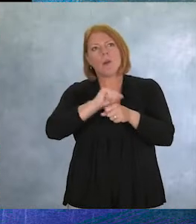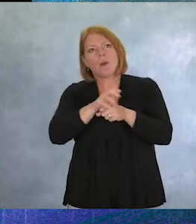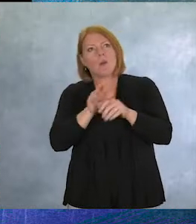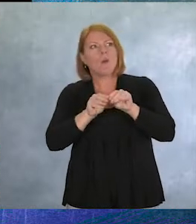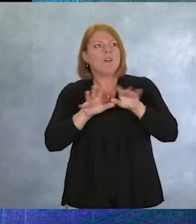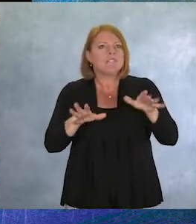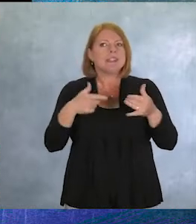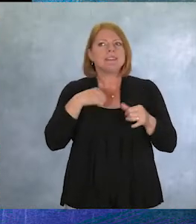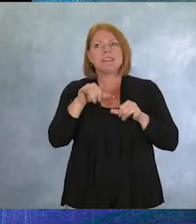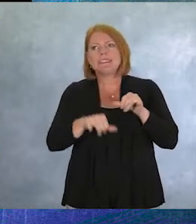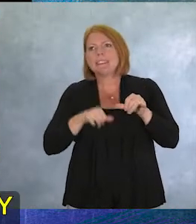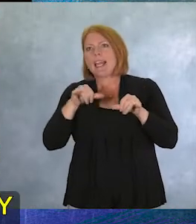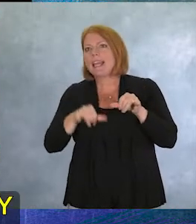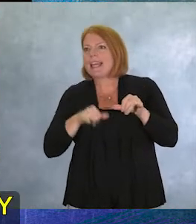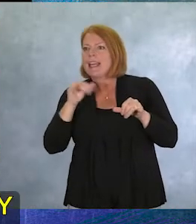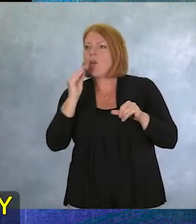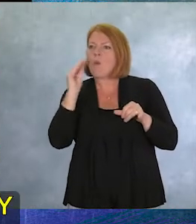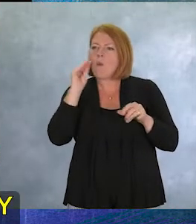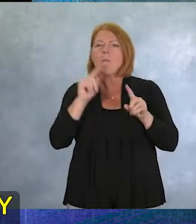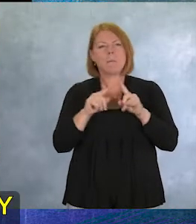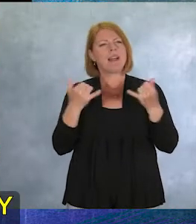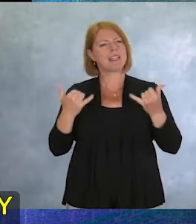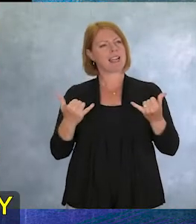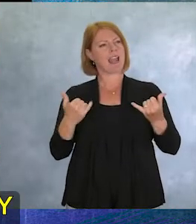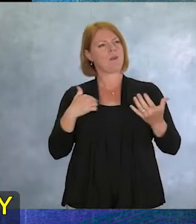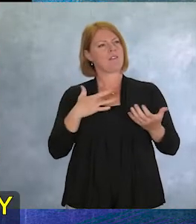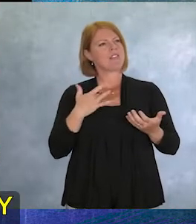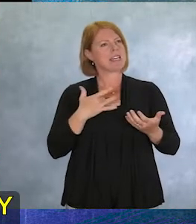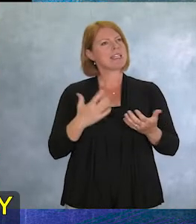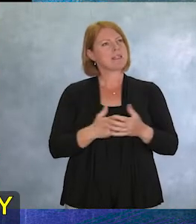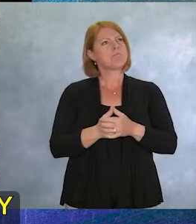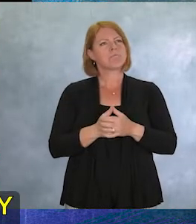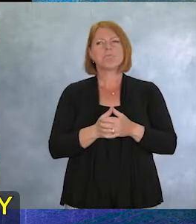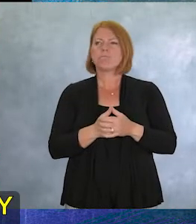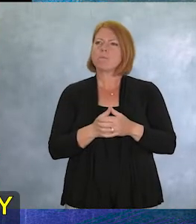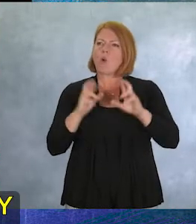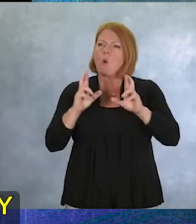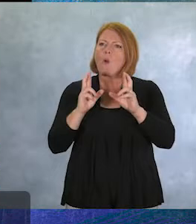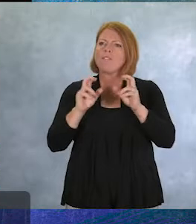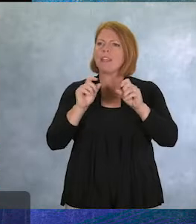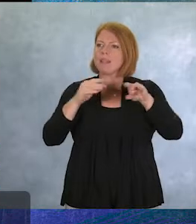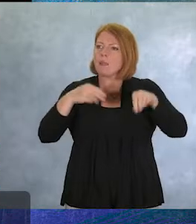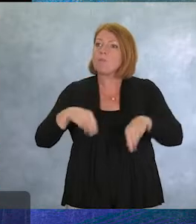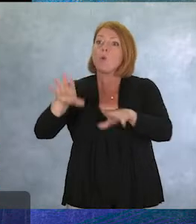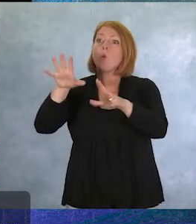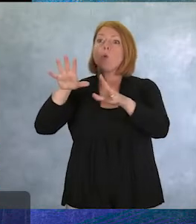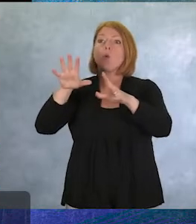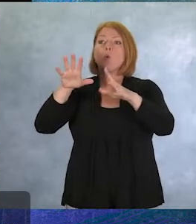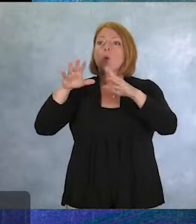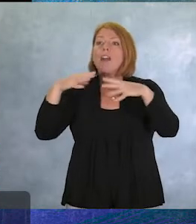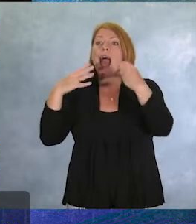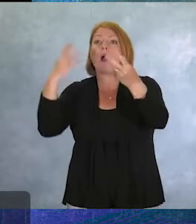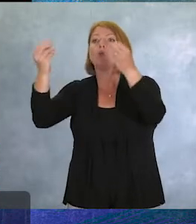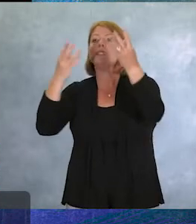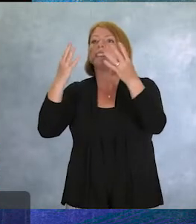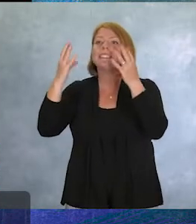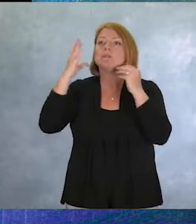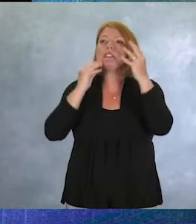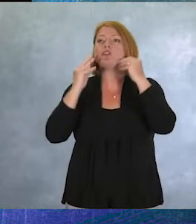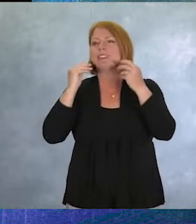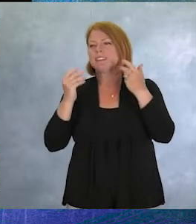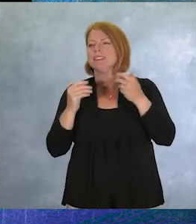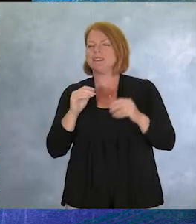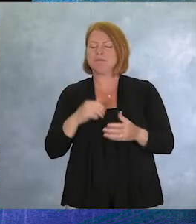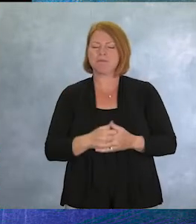of staying home, but I've decided to hopefully move out there and experience a little more in life,